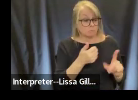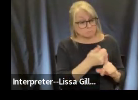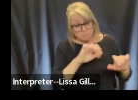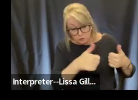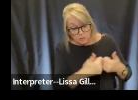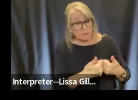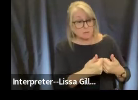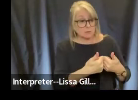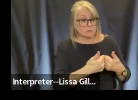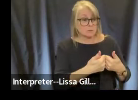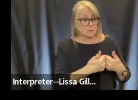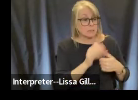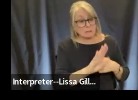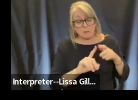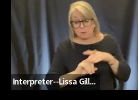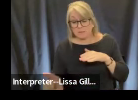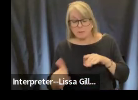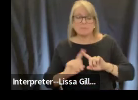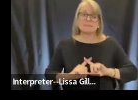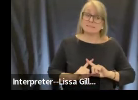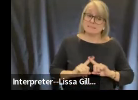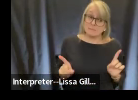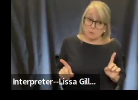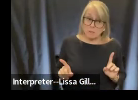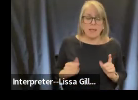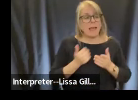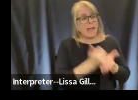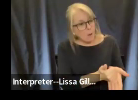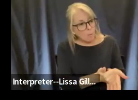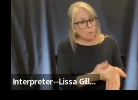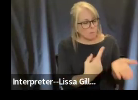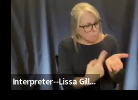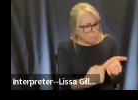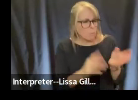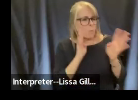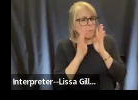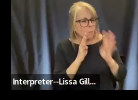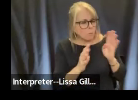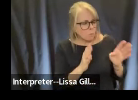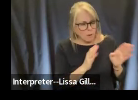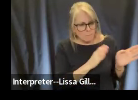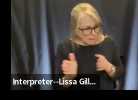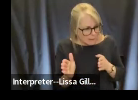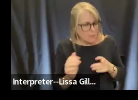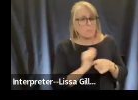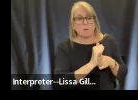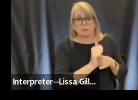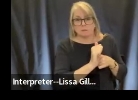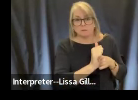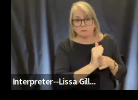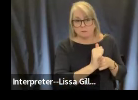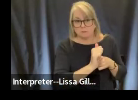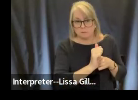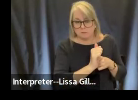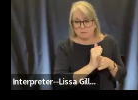make their escape a little different, make sure that you help them come up with a plan and practice it with them when you visit them.